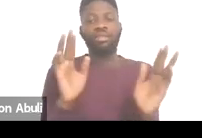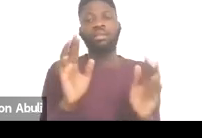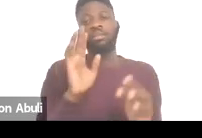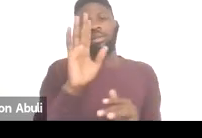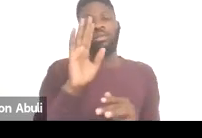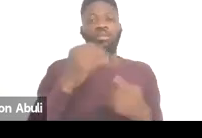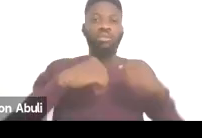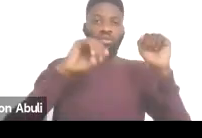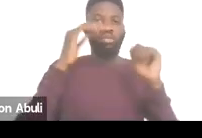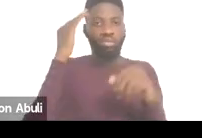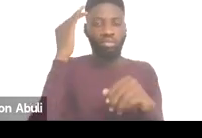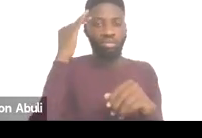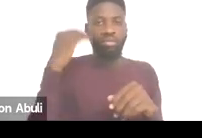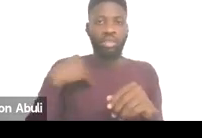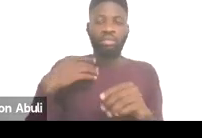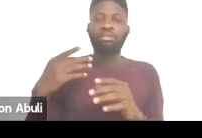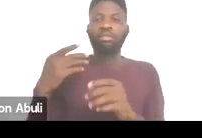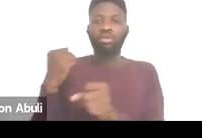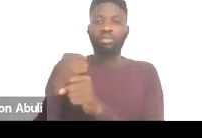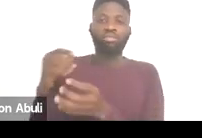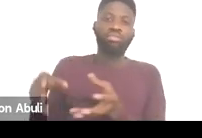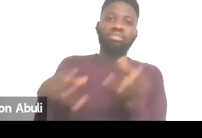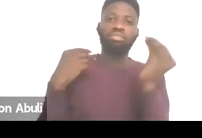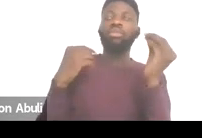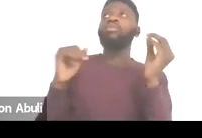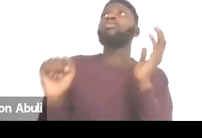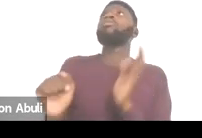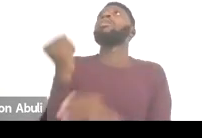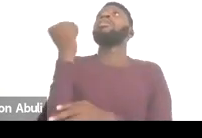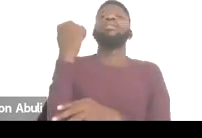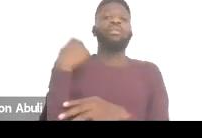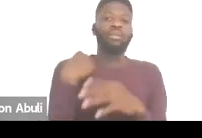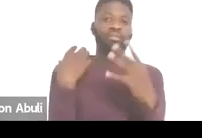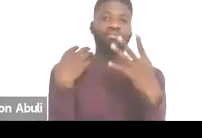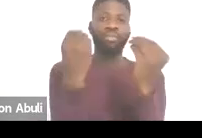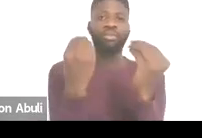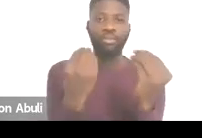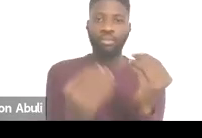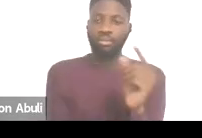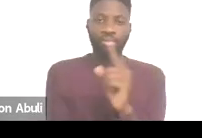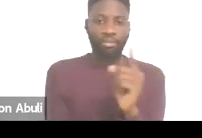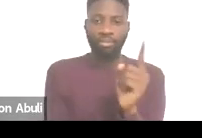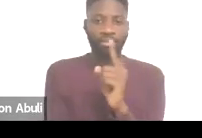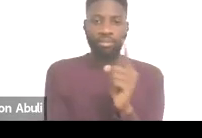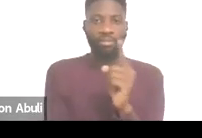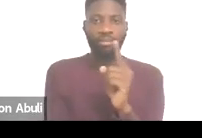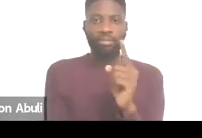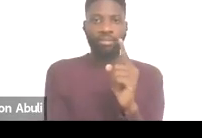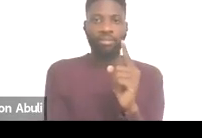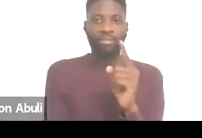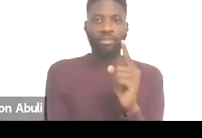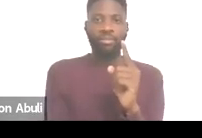know that I am leaving my work, but don't just wake up one morning and leave, or don't just